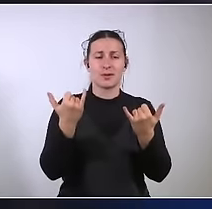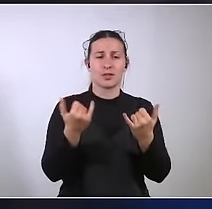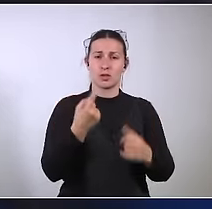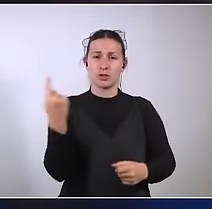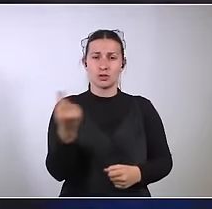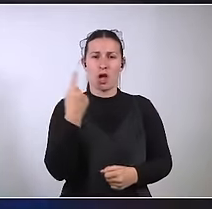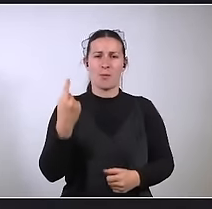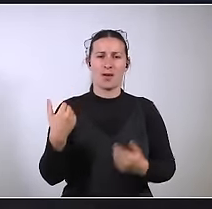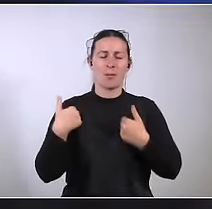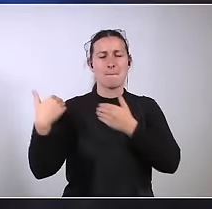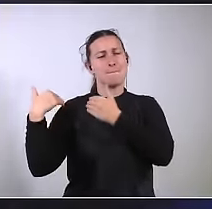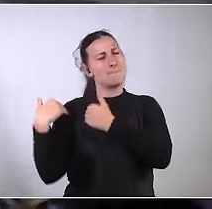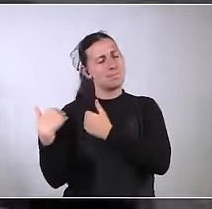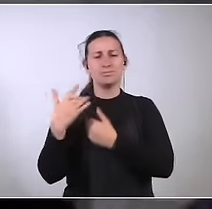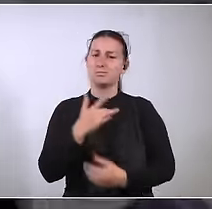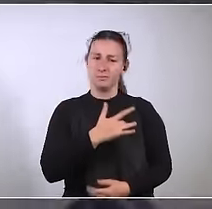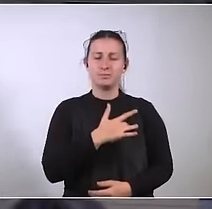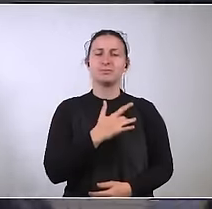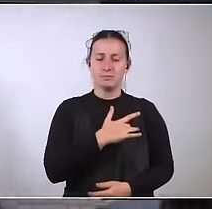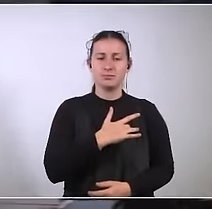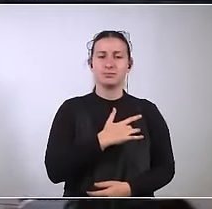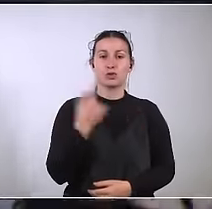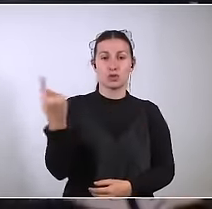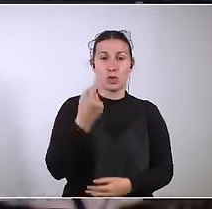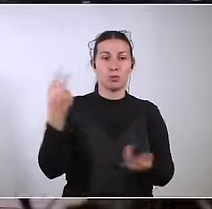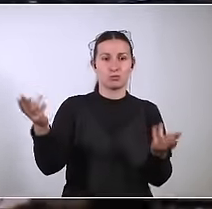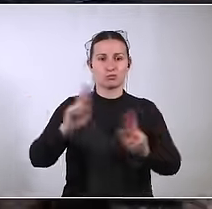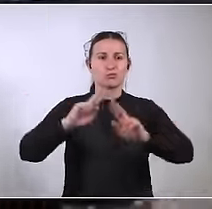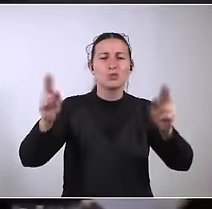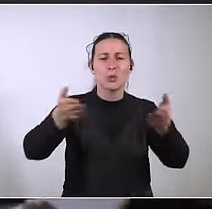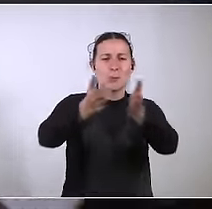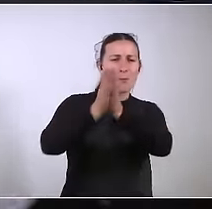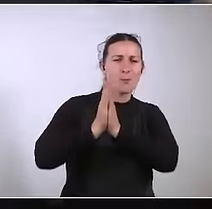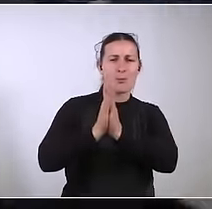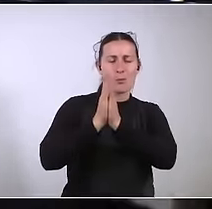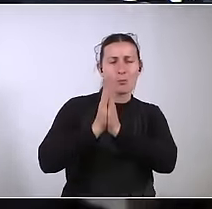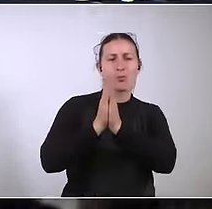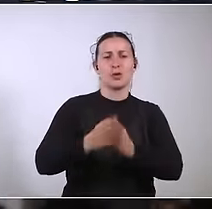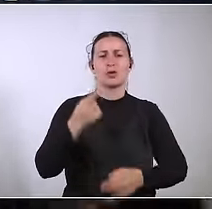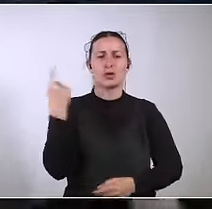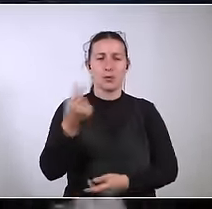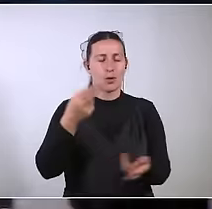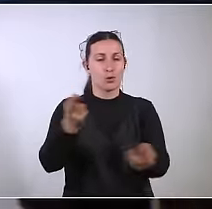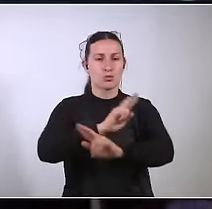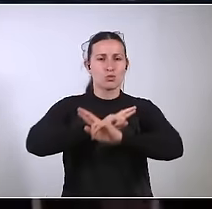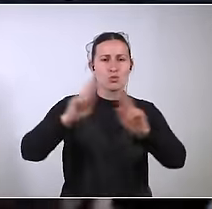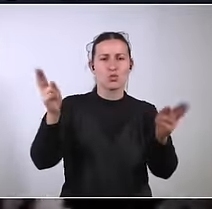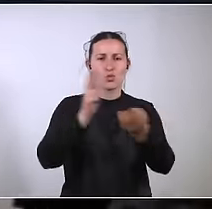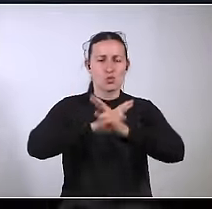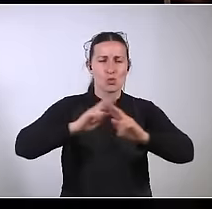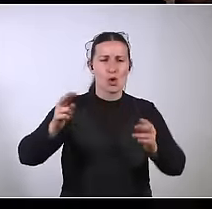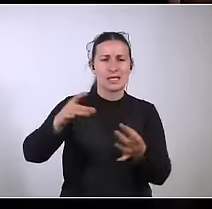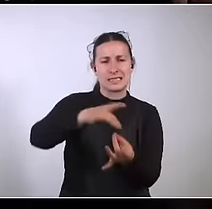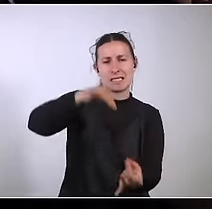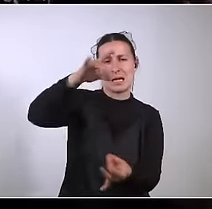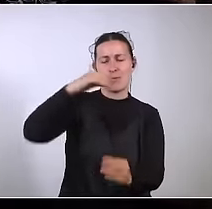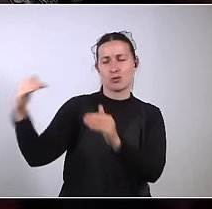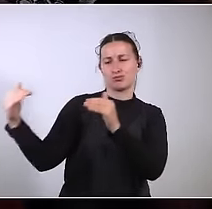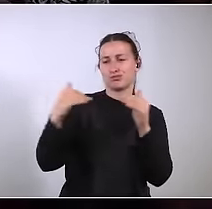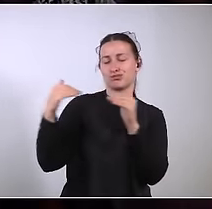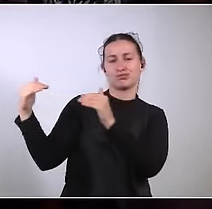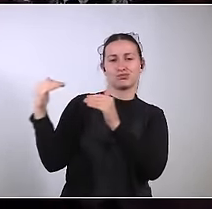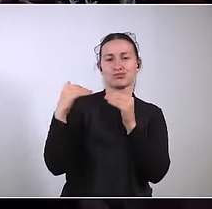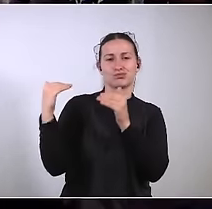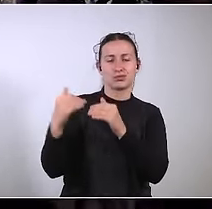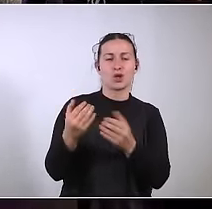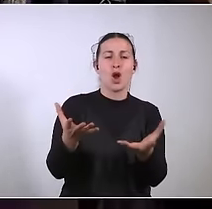got a burden in your heart, somebody that's ready to pray, somebody that's ready to do spiritual warfare. I want you to begin to